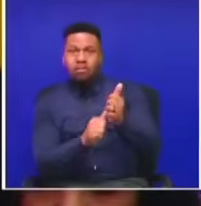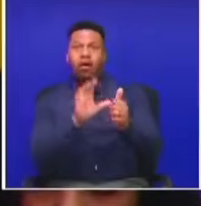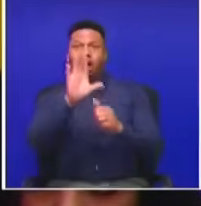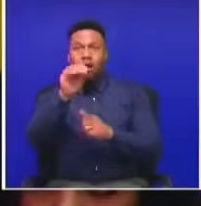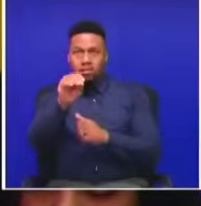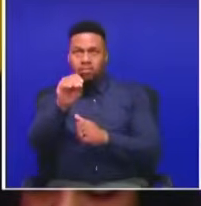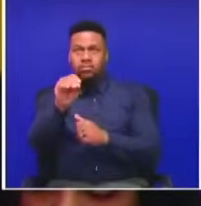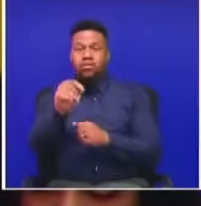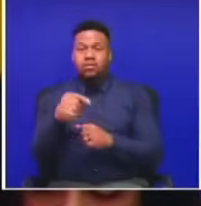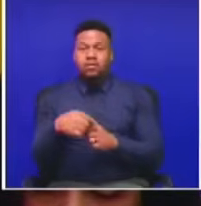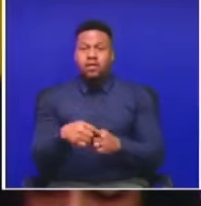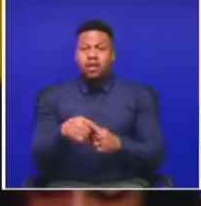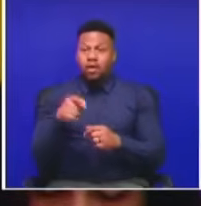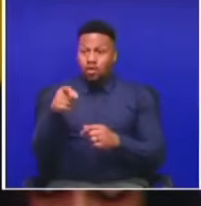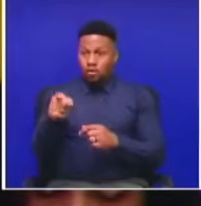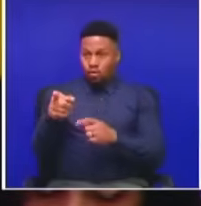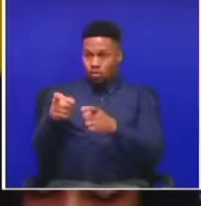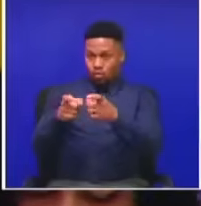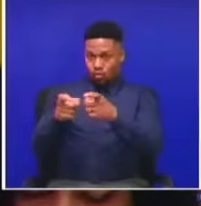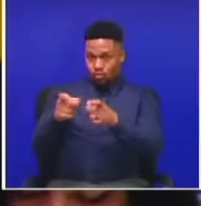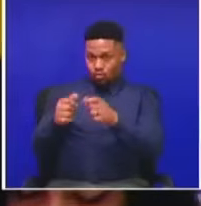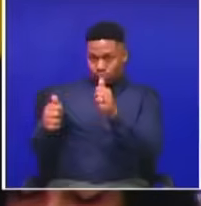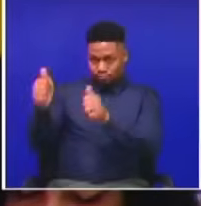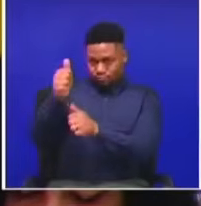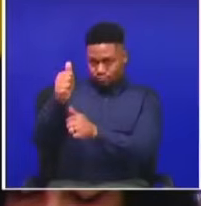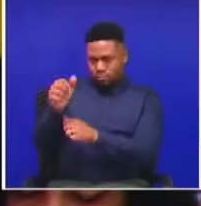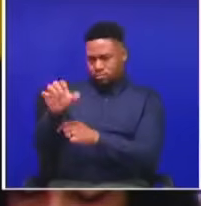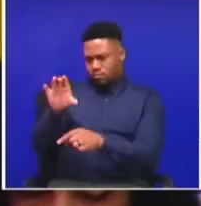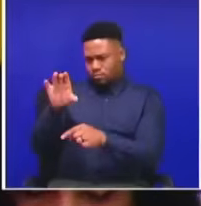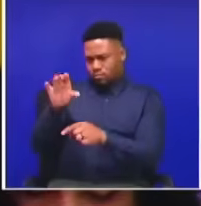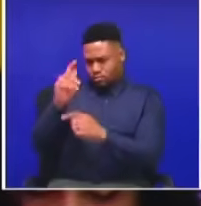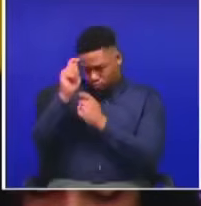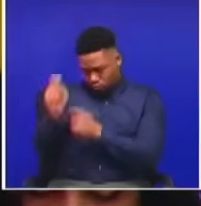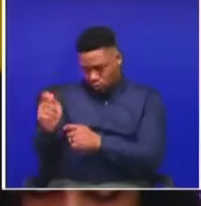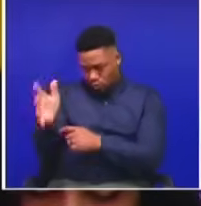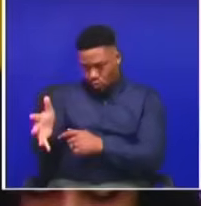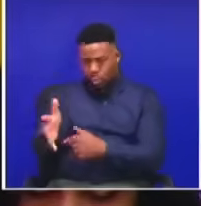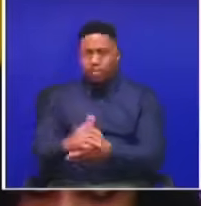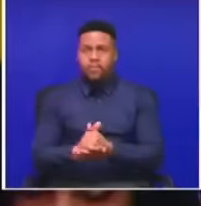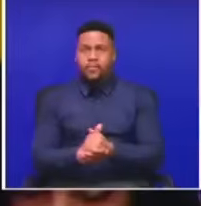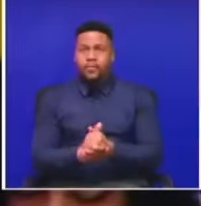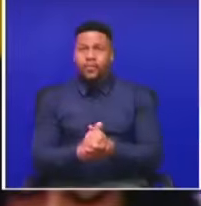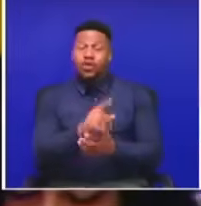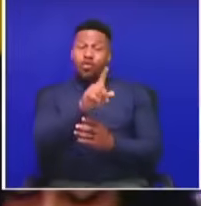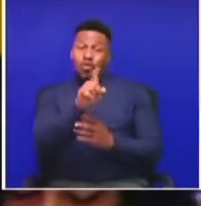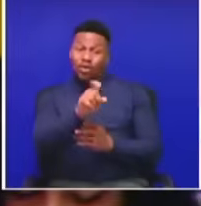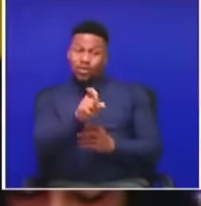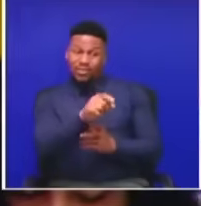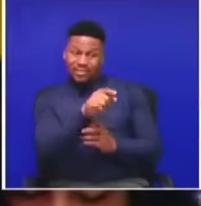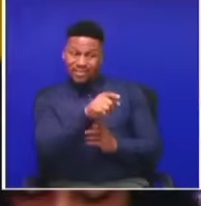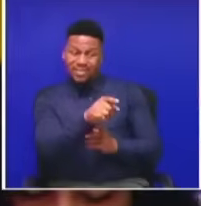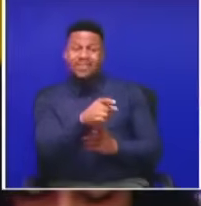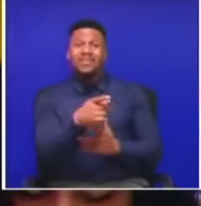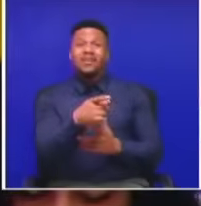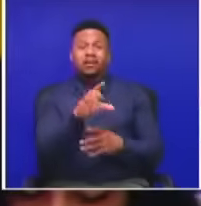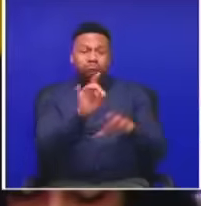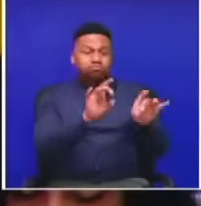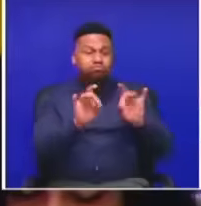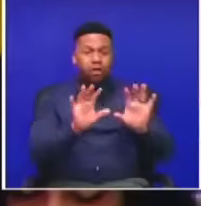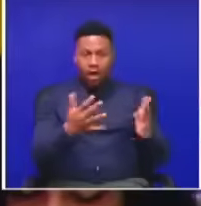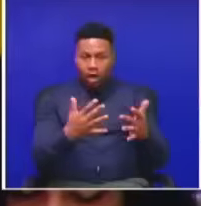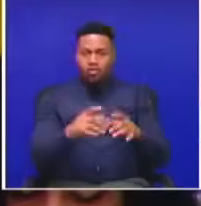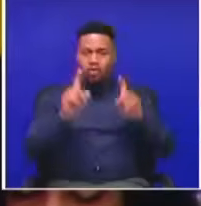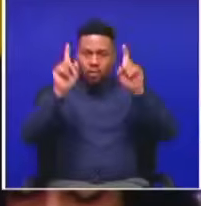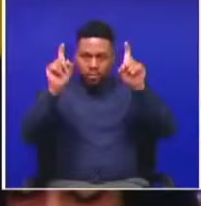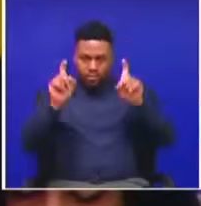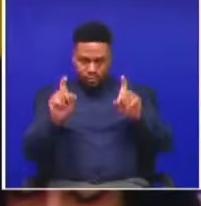officer. In allocating opportunities for supplementary questions, the principle of fairness, among others, have